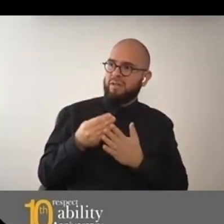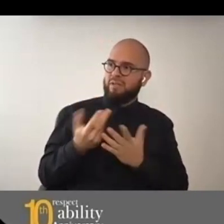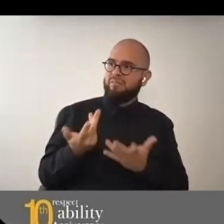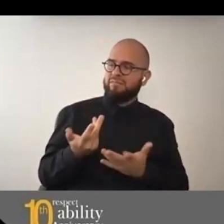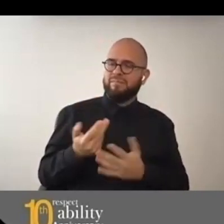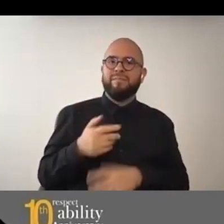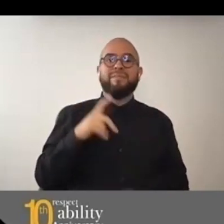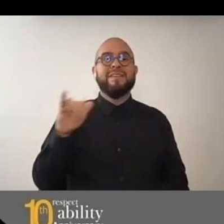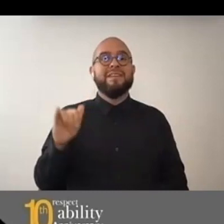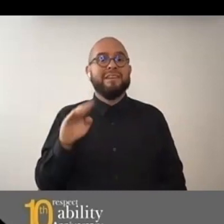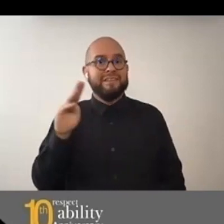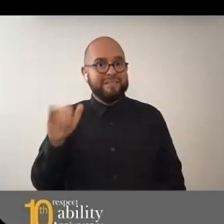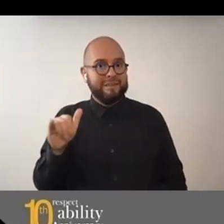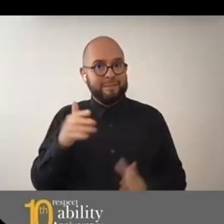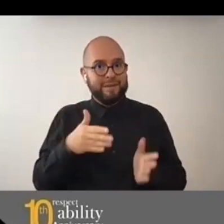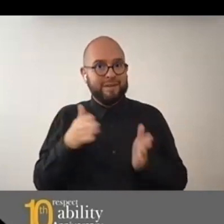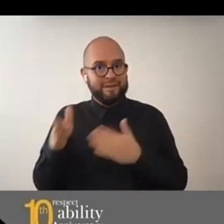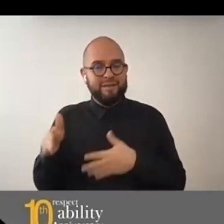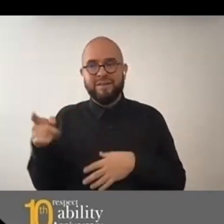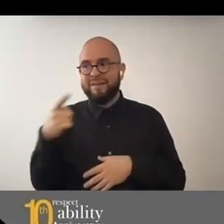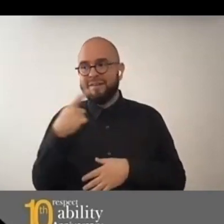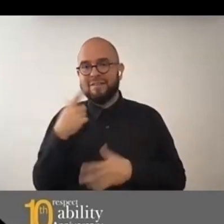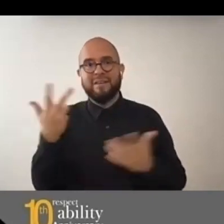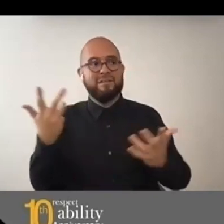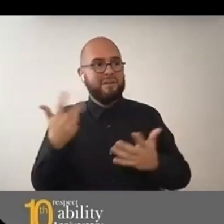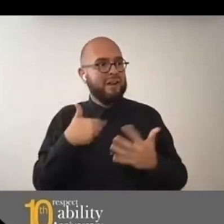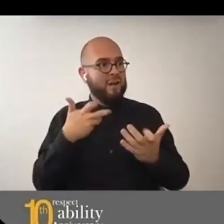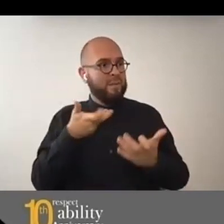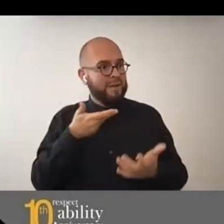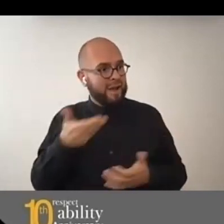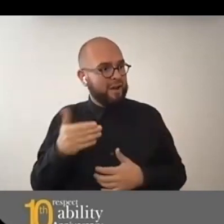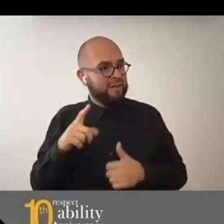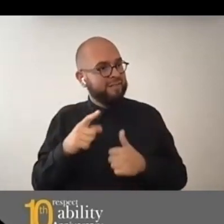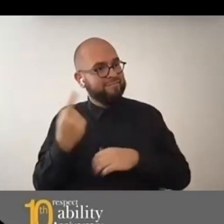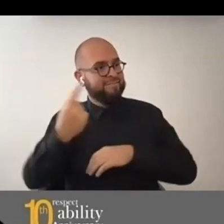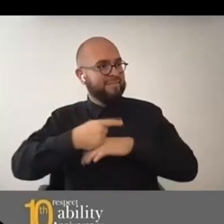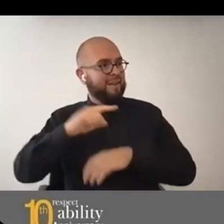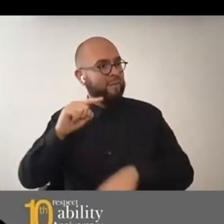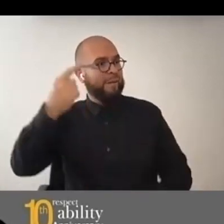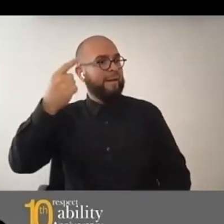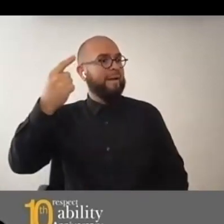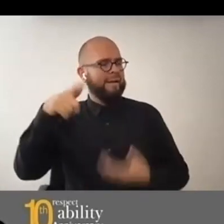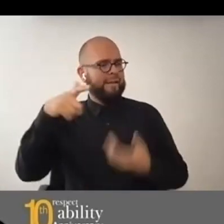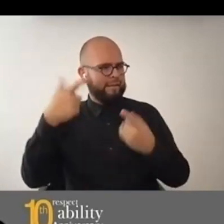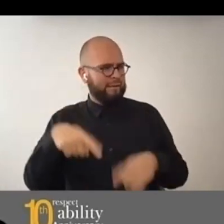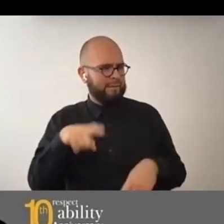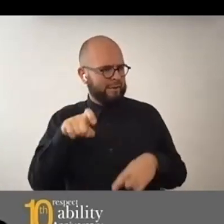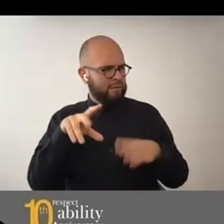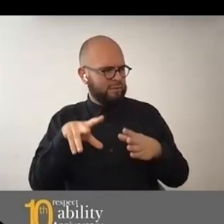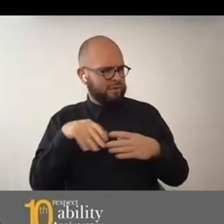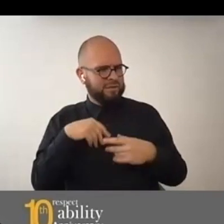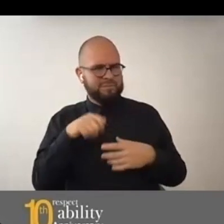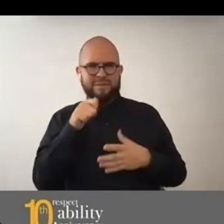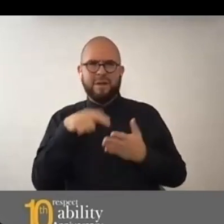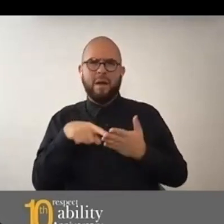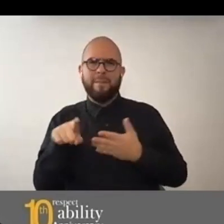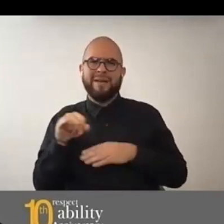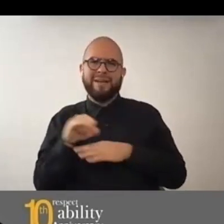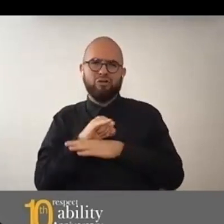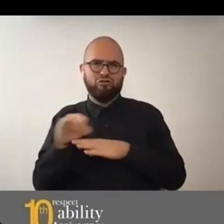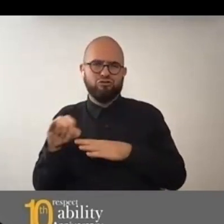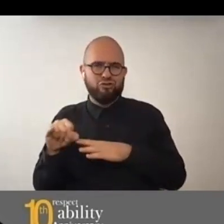he went looking to be hired on day one and he ended up taking an unpaid internship. But I'd say that both of